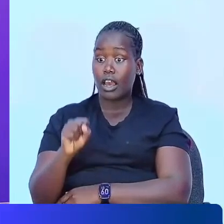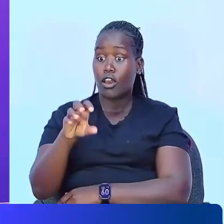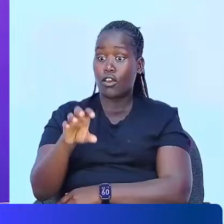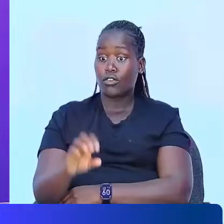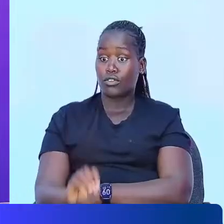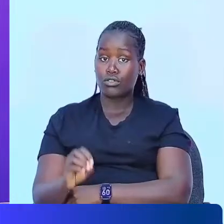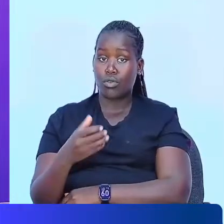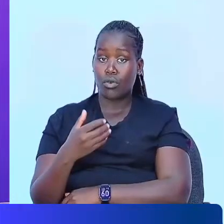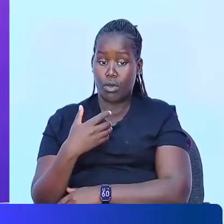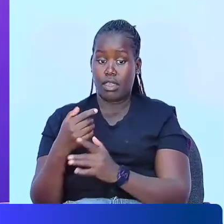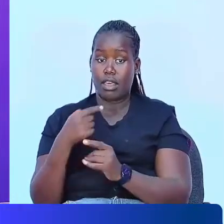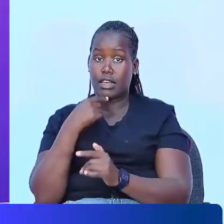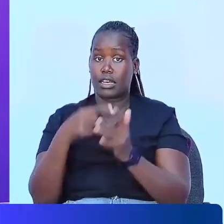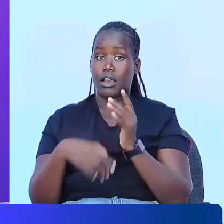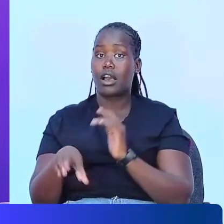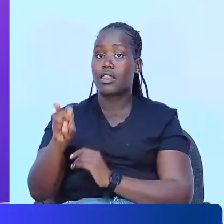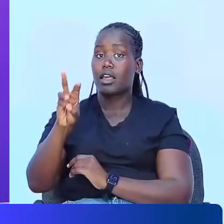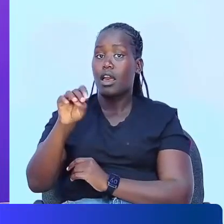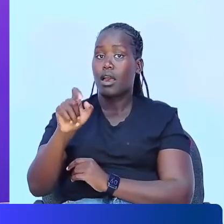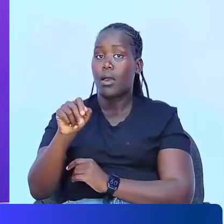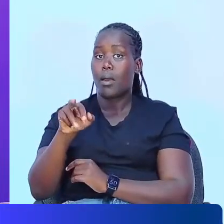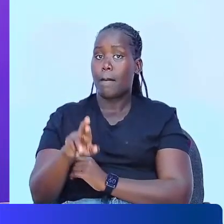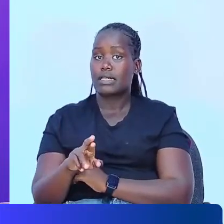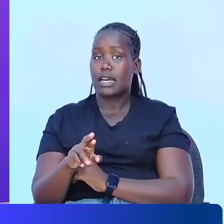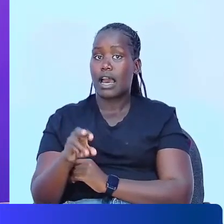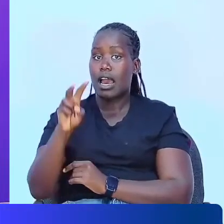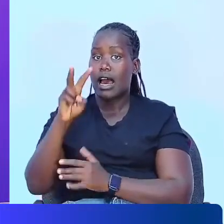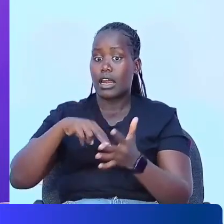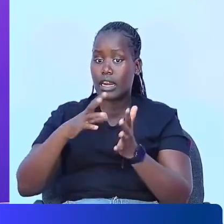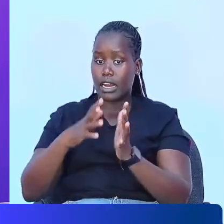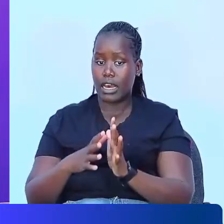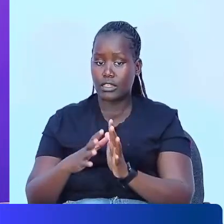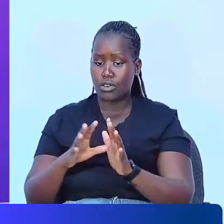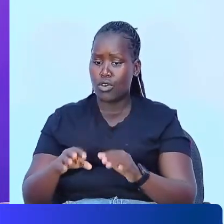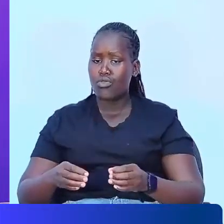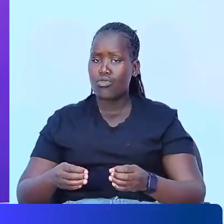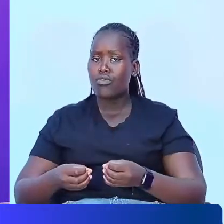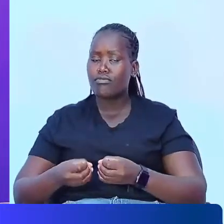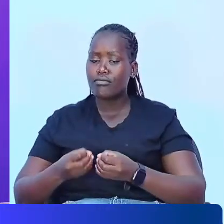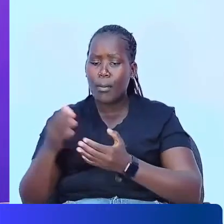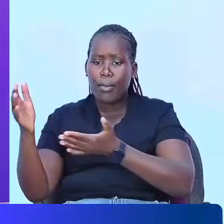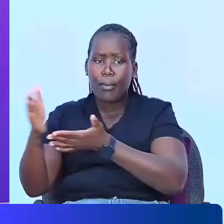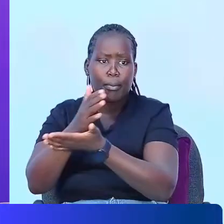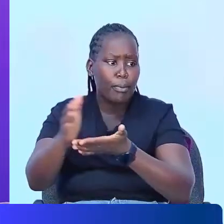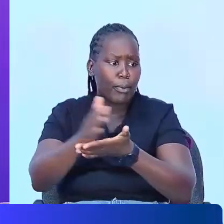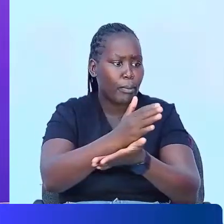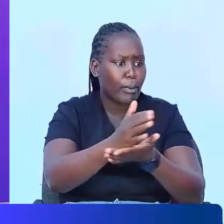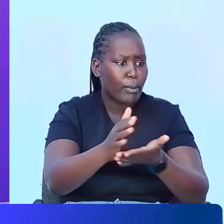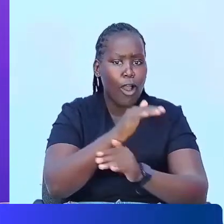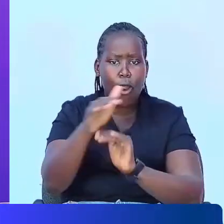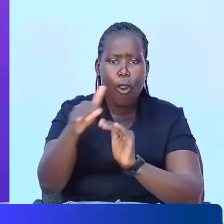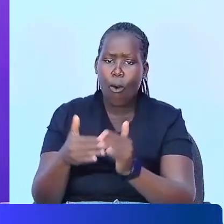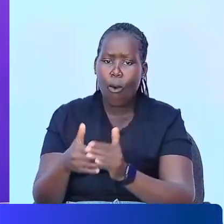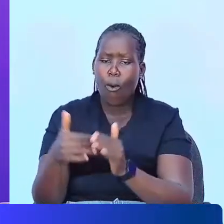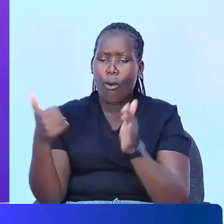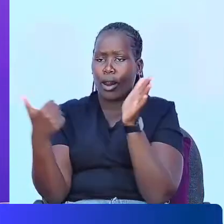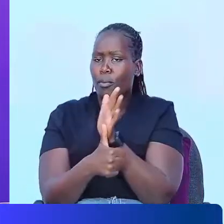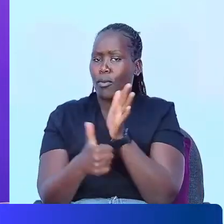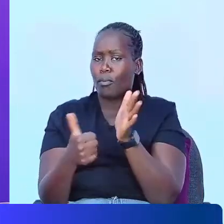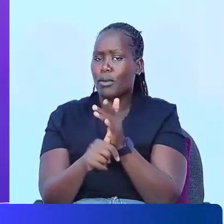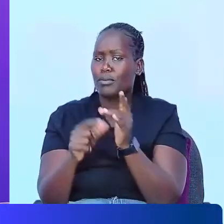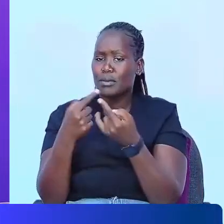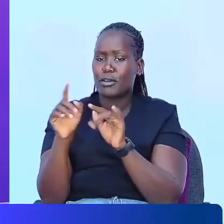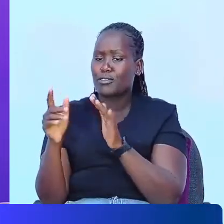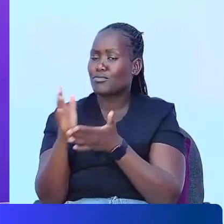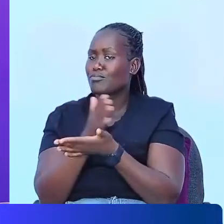as meter readers. You have poured your heart to them of all your problems. But you're pouring your heart to... We're very good at that when we say an expert. Yes,